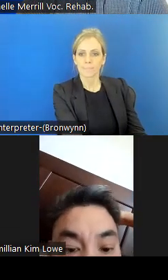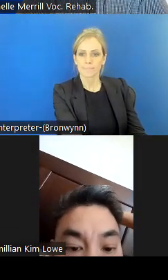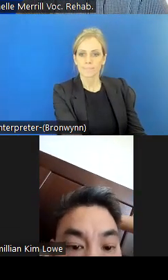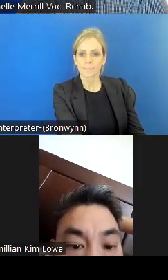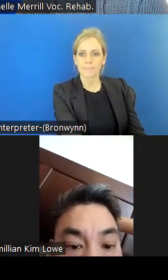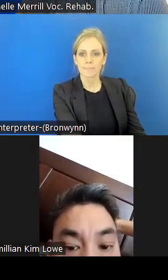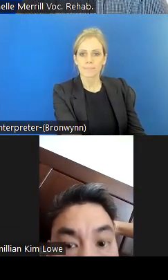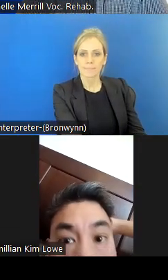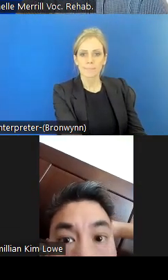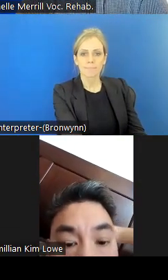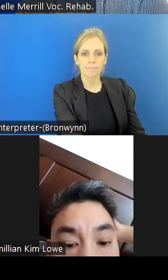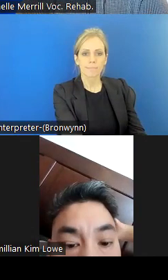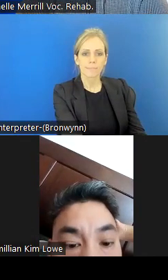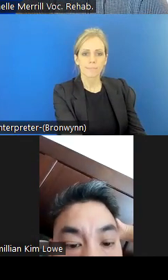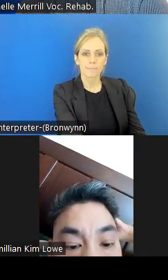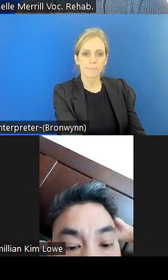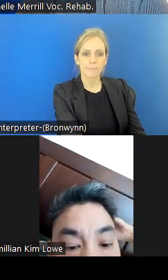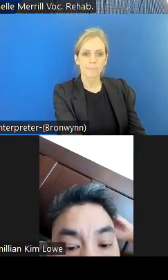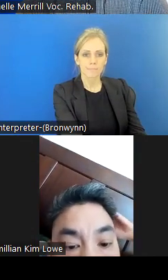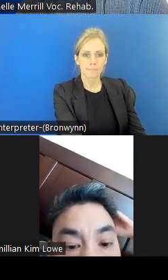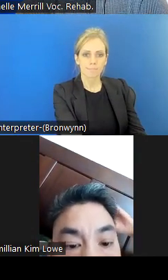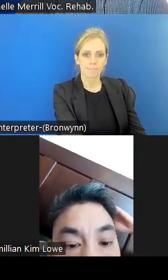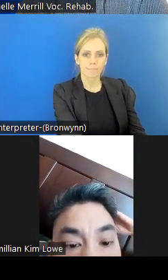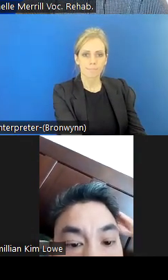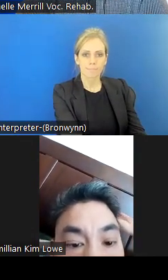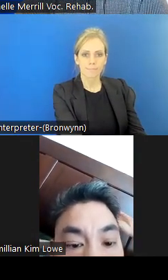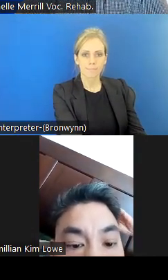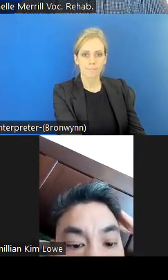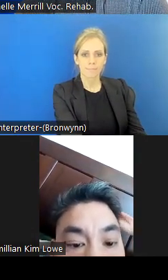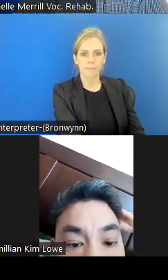top. This is the tab for employers.